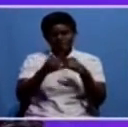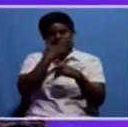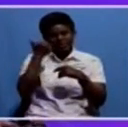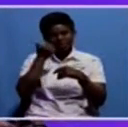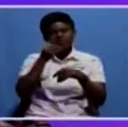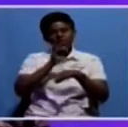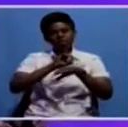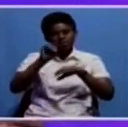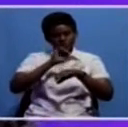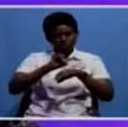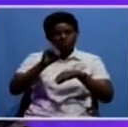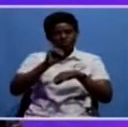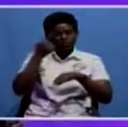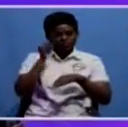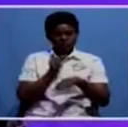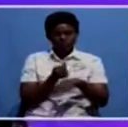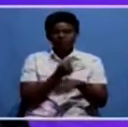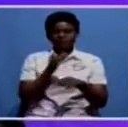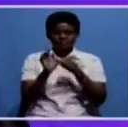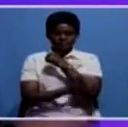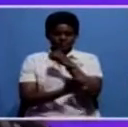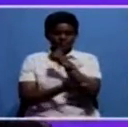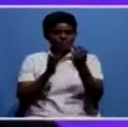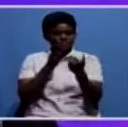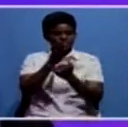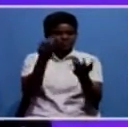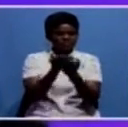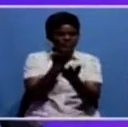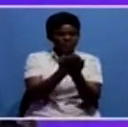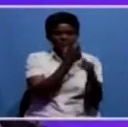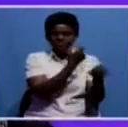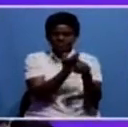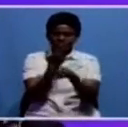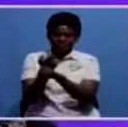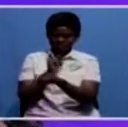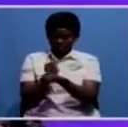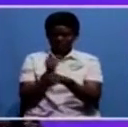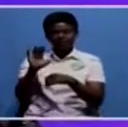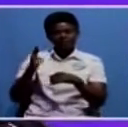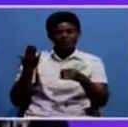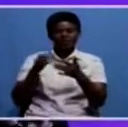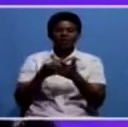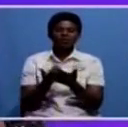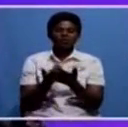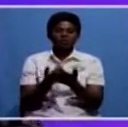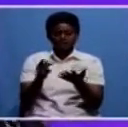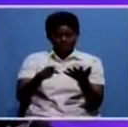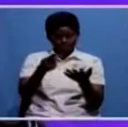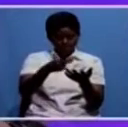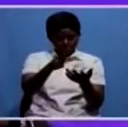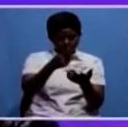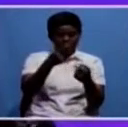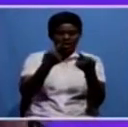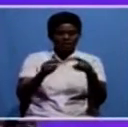option for us as a country through this economic turbulence. How do we get back? What is priority? What must be done?